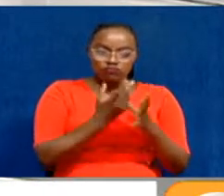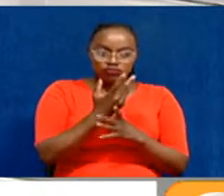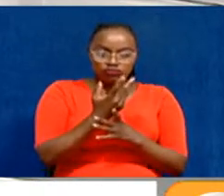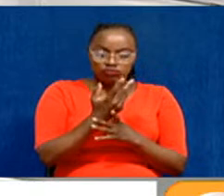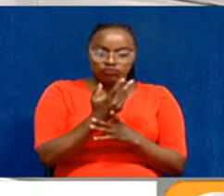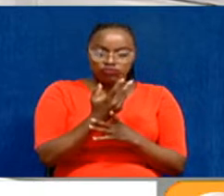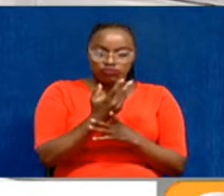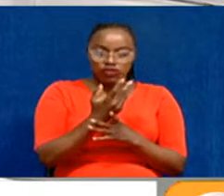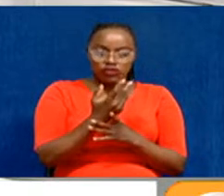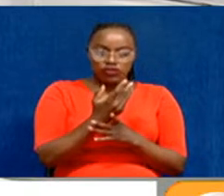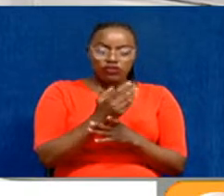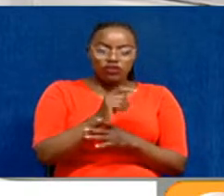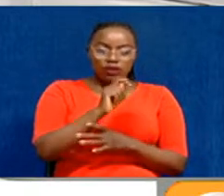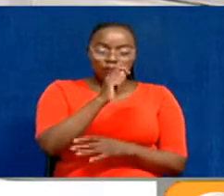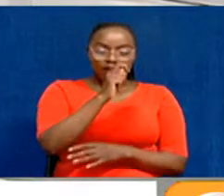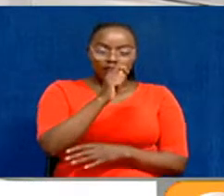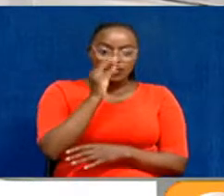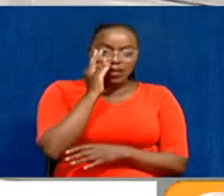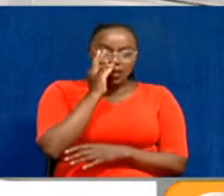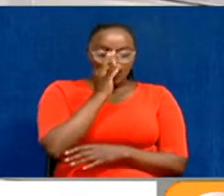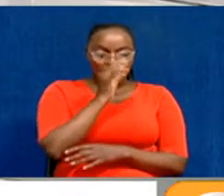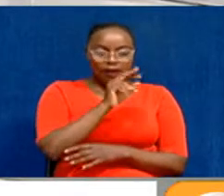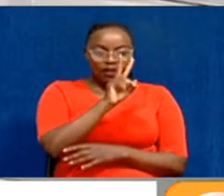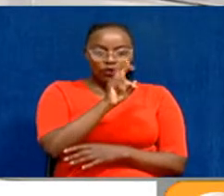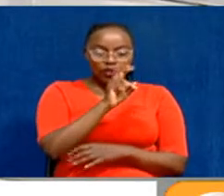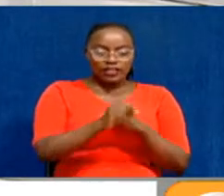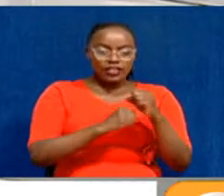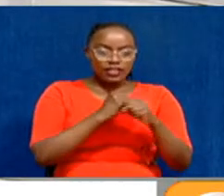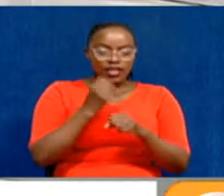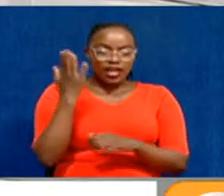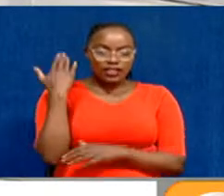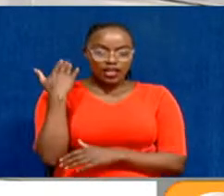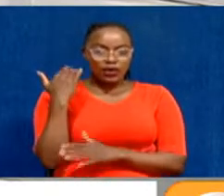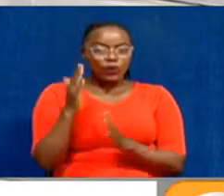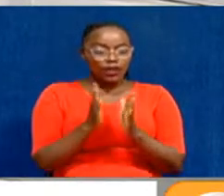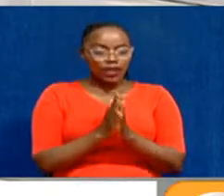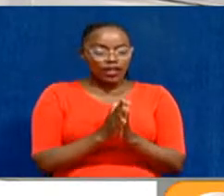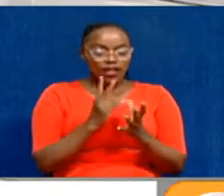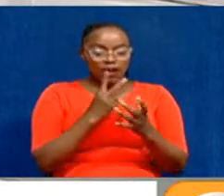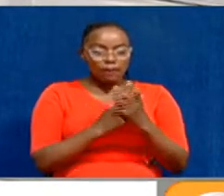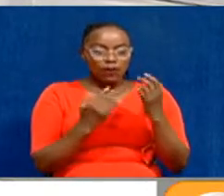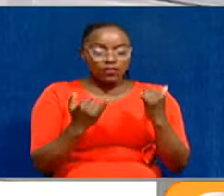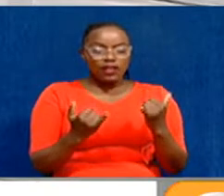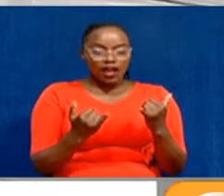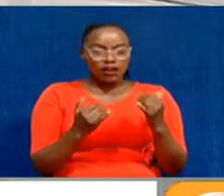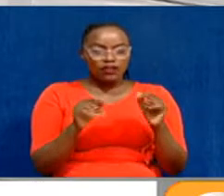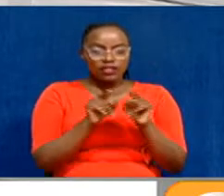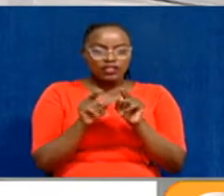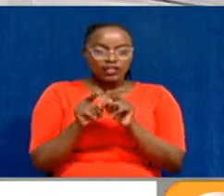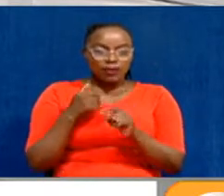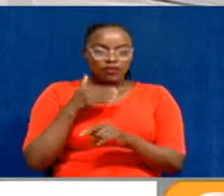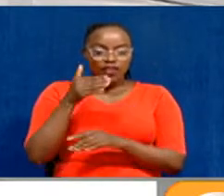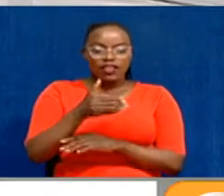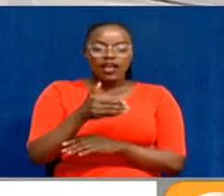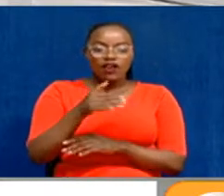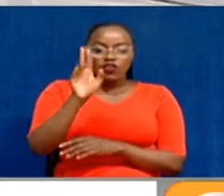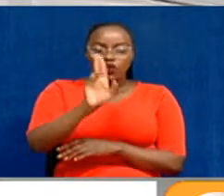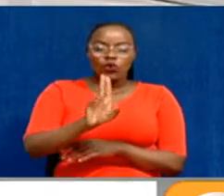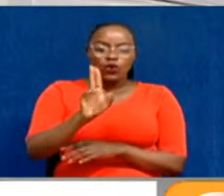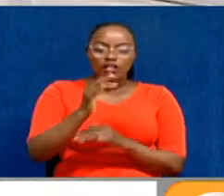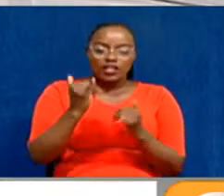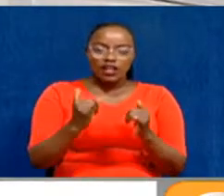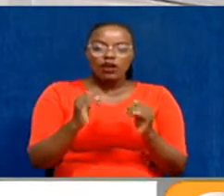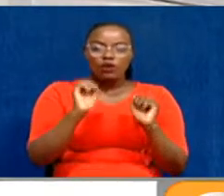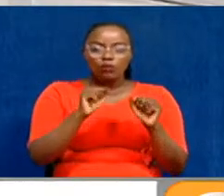of, President Mwai Kibaki 20 years ago. Yes. And will now most likely be coming. He was there for Uhuru's? Yes, and